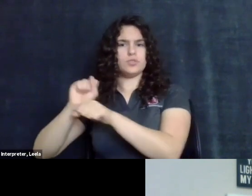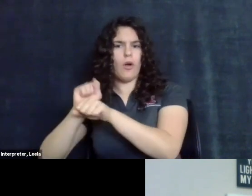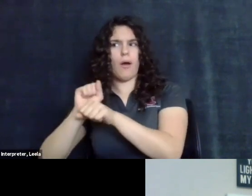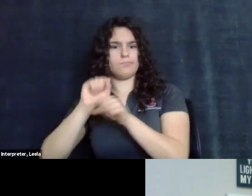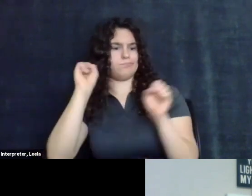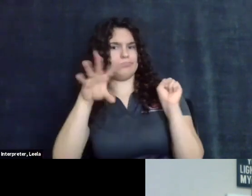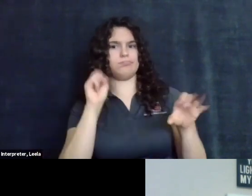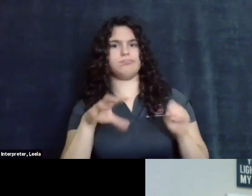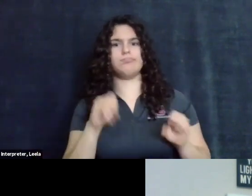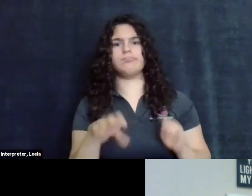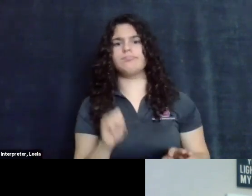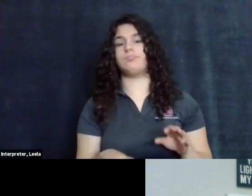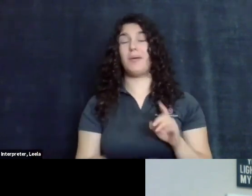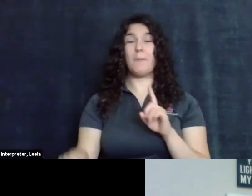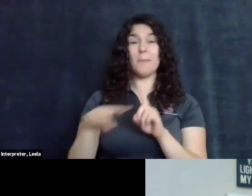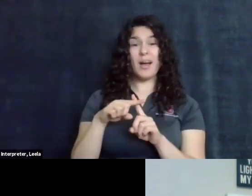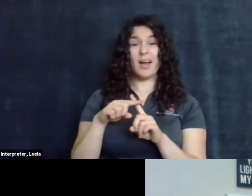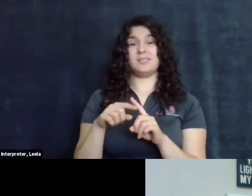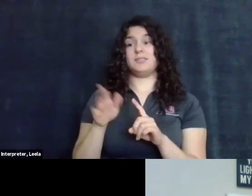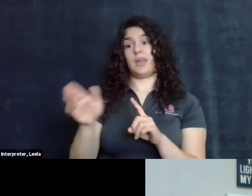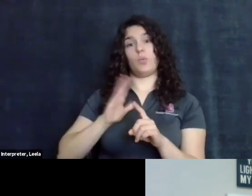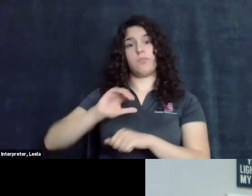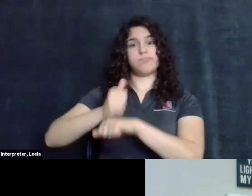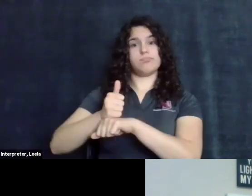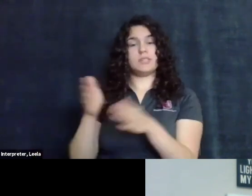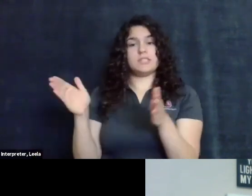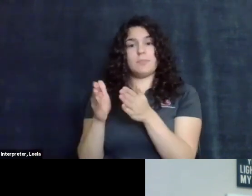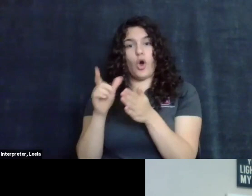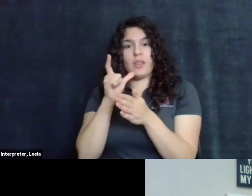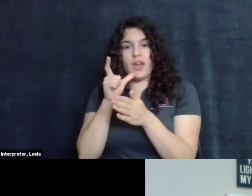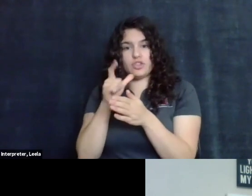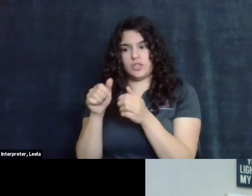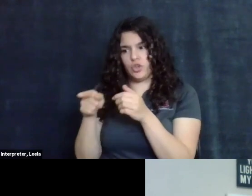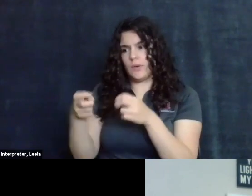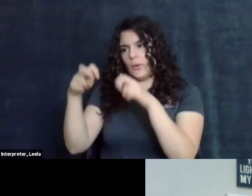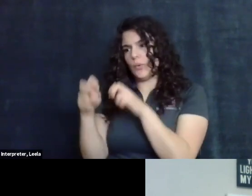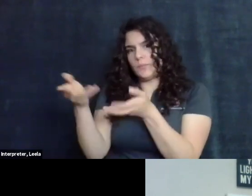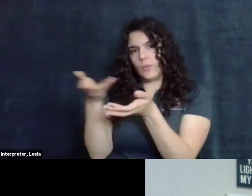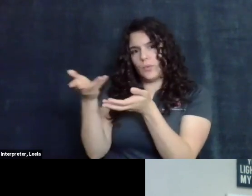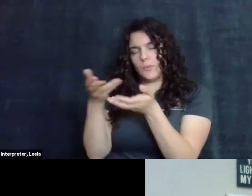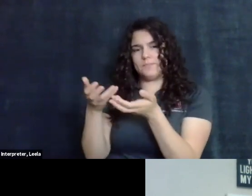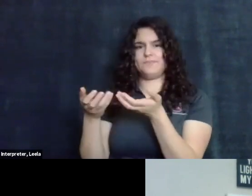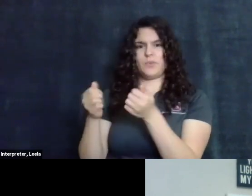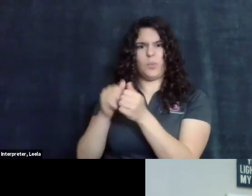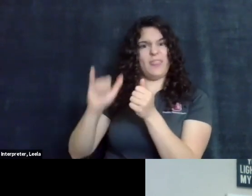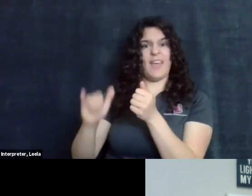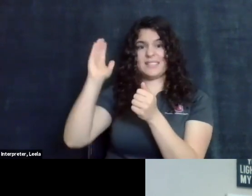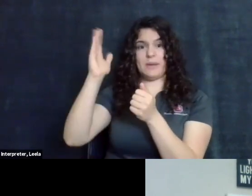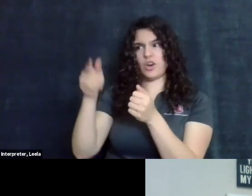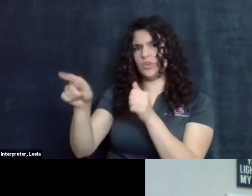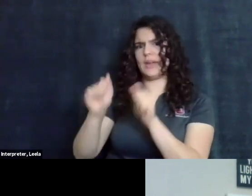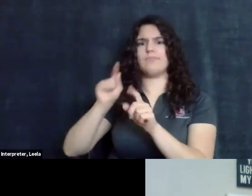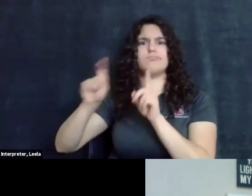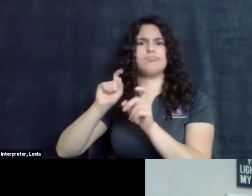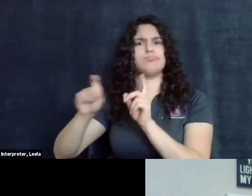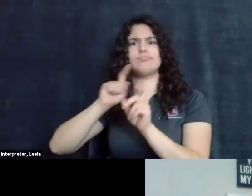we'll usually have a small luncheon. A few students will get to have lunch with that speaker and ask any question that they want